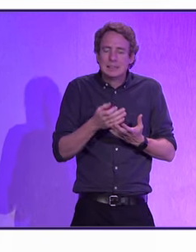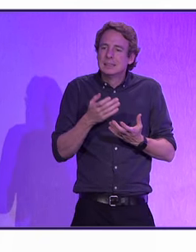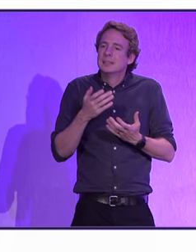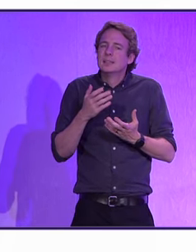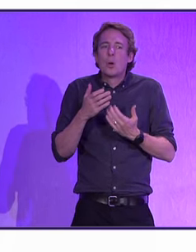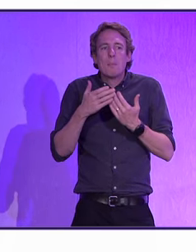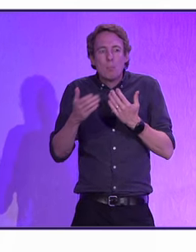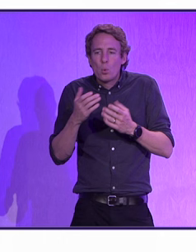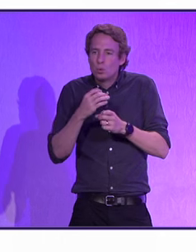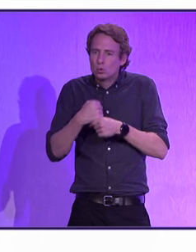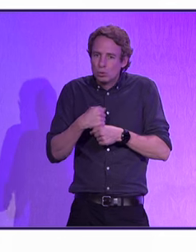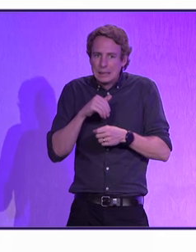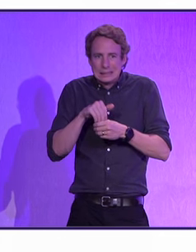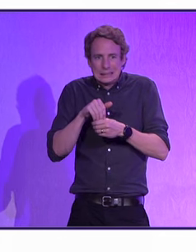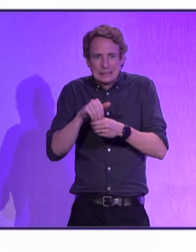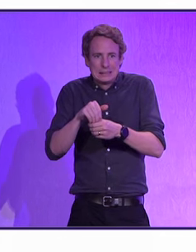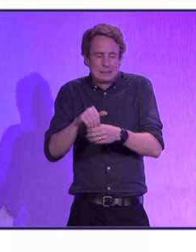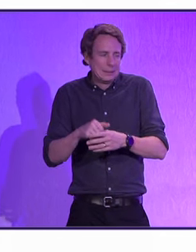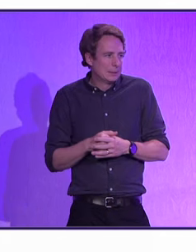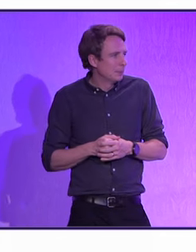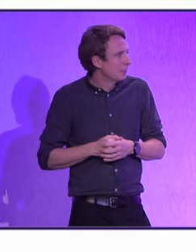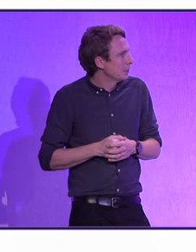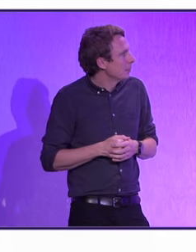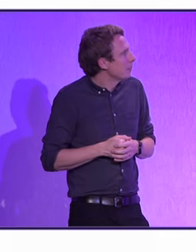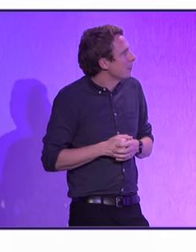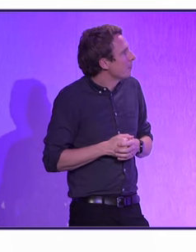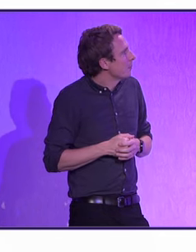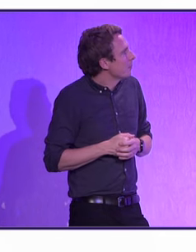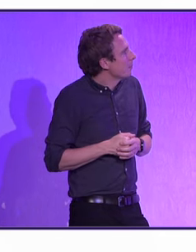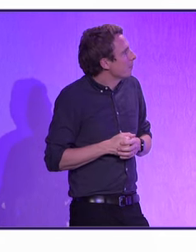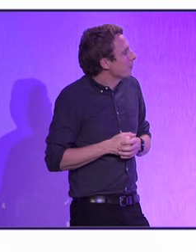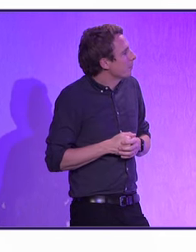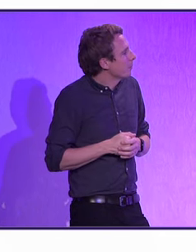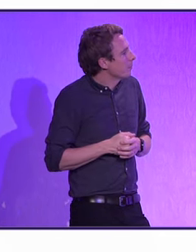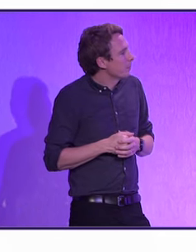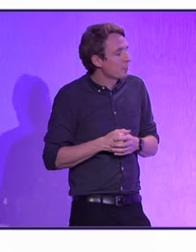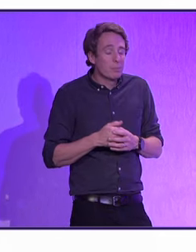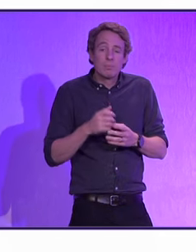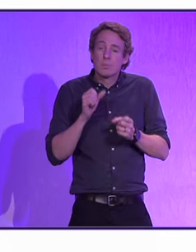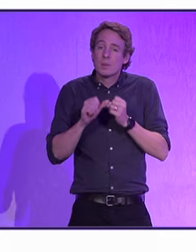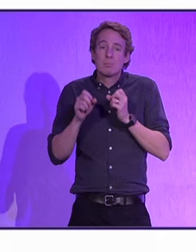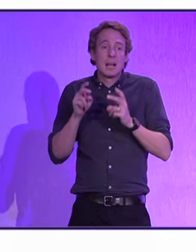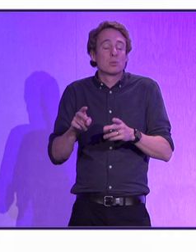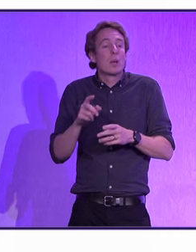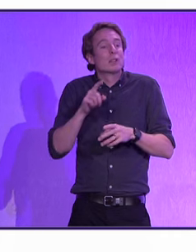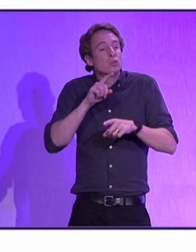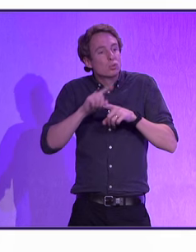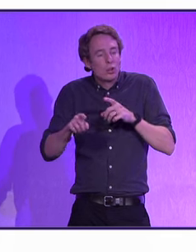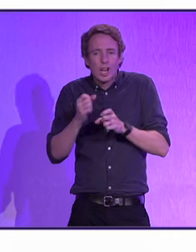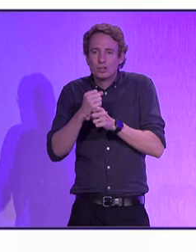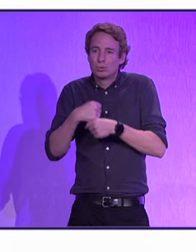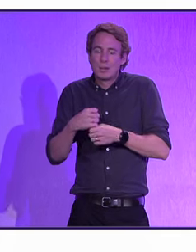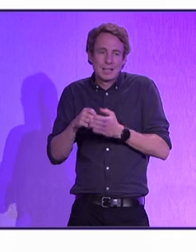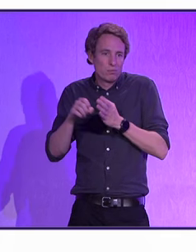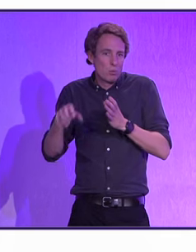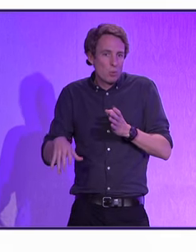more and more stressful situations. And, you know, the way to alleviate this is try to remove the stress, figure